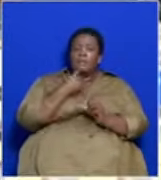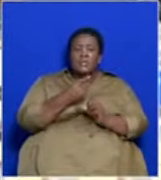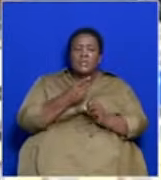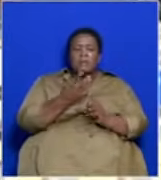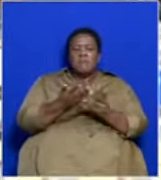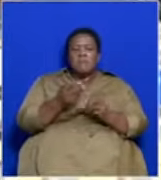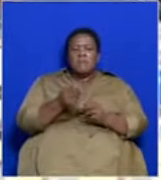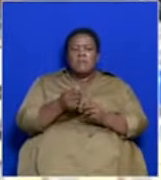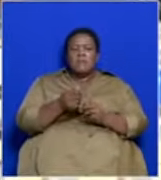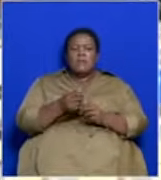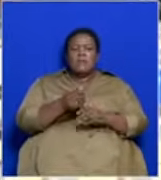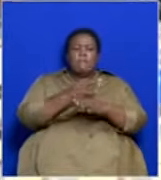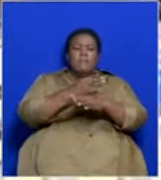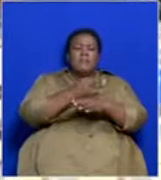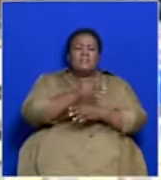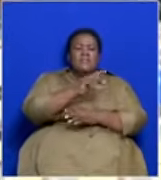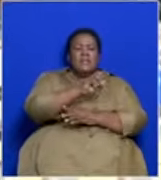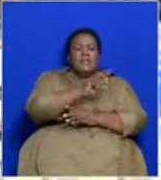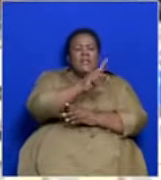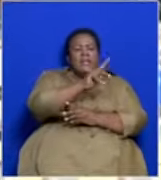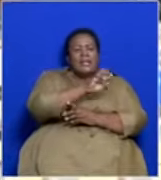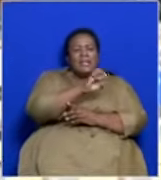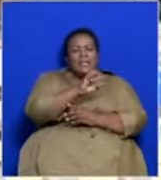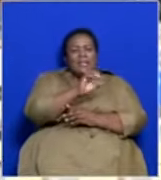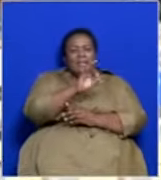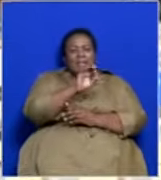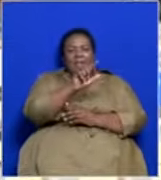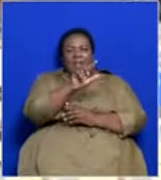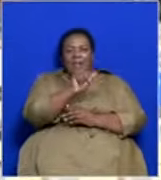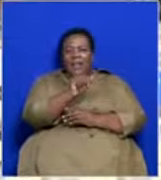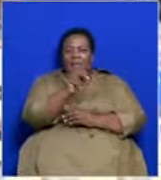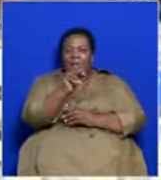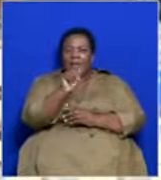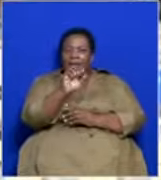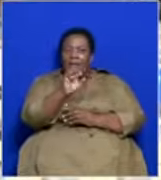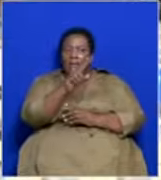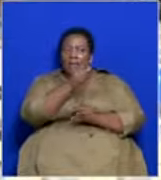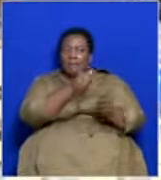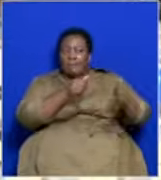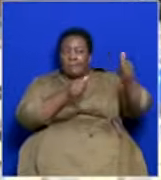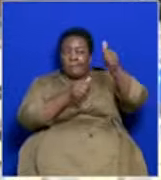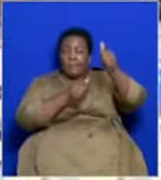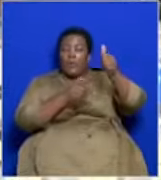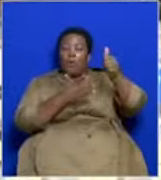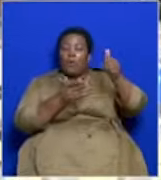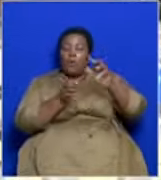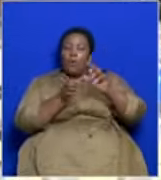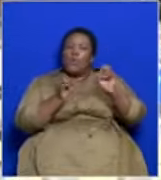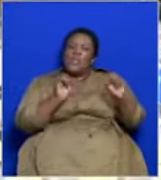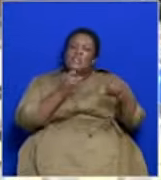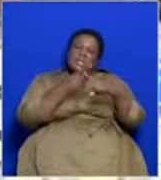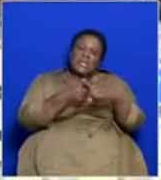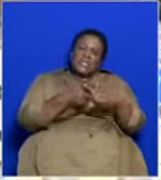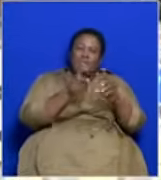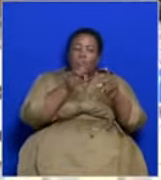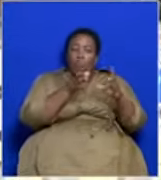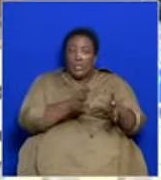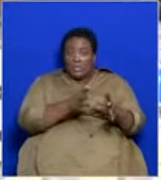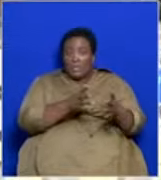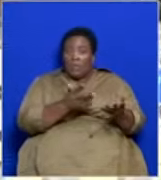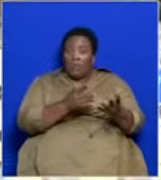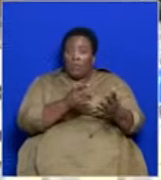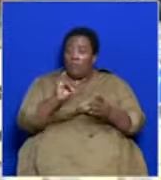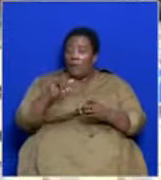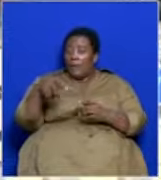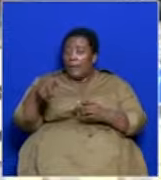Kefelakai is better placed, or even the executive director of IPID, if you say to us, that's the person that